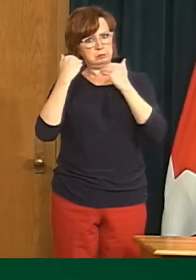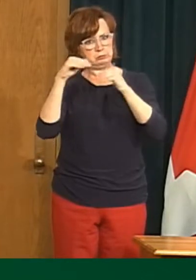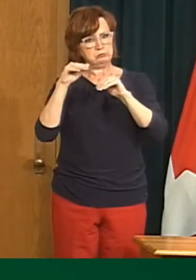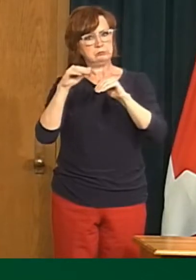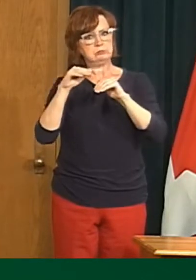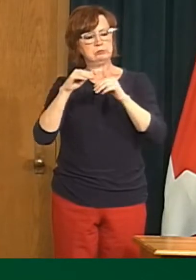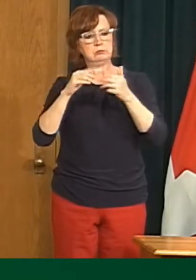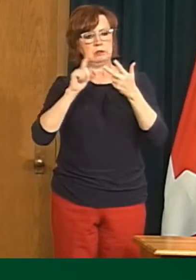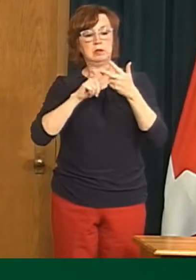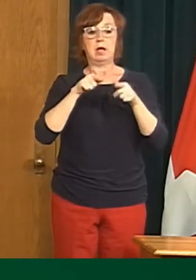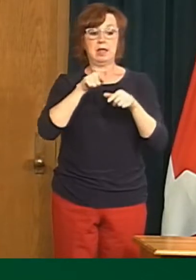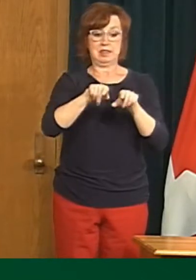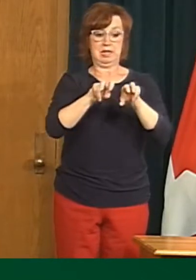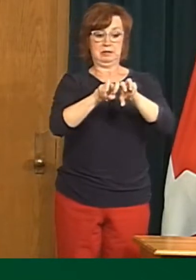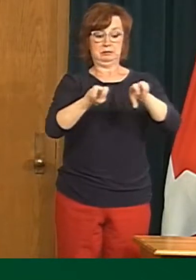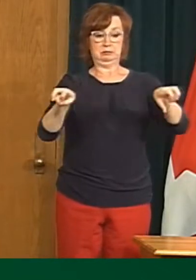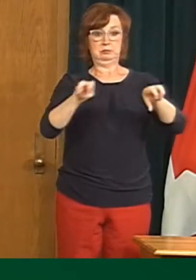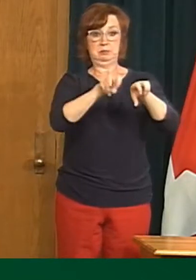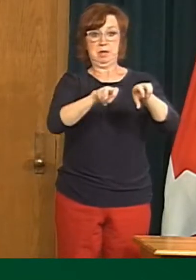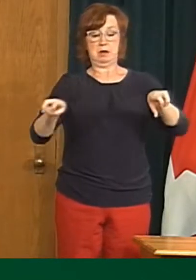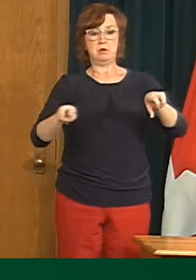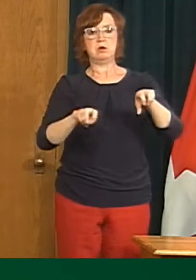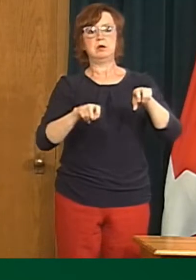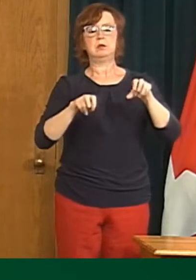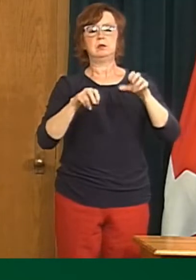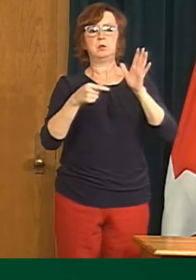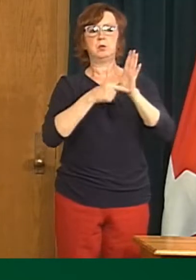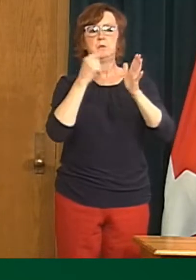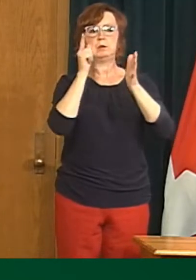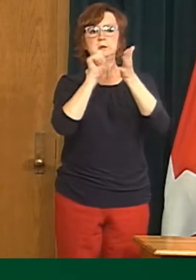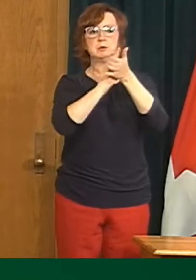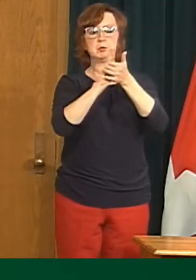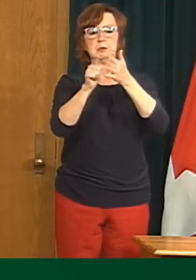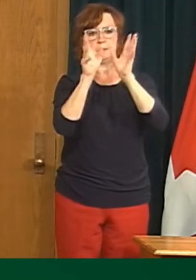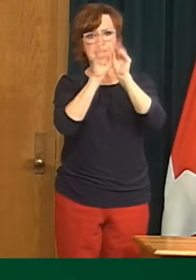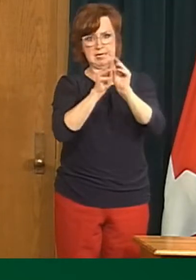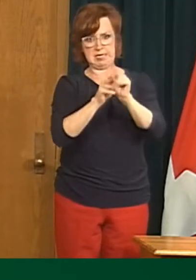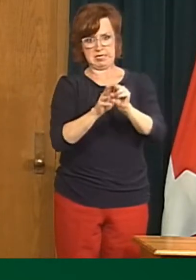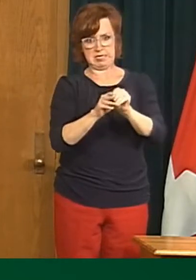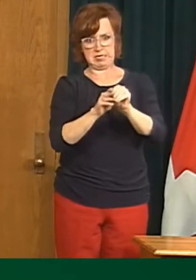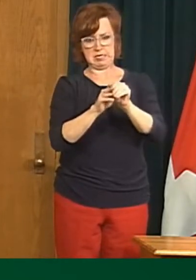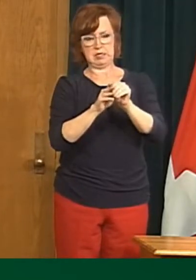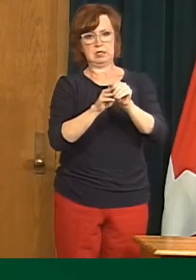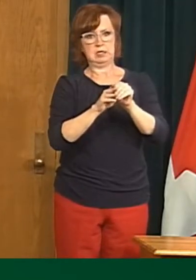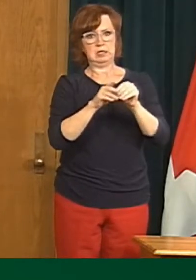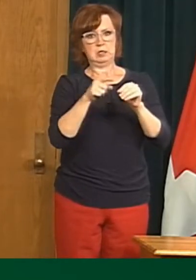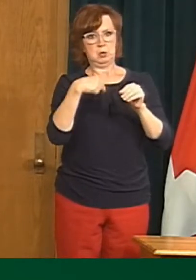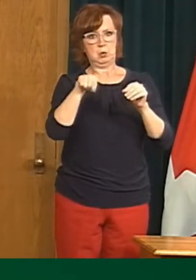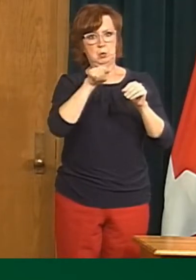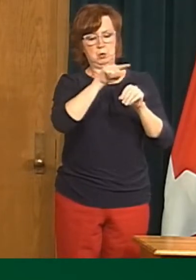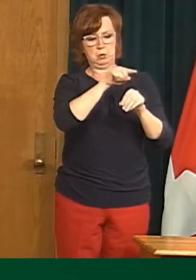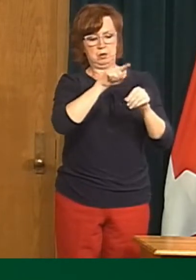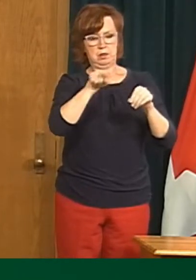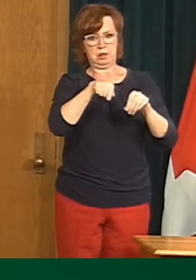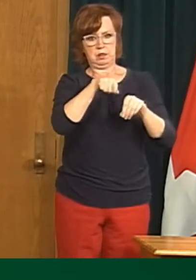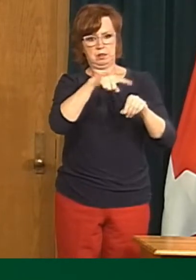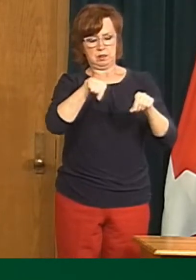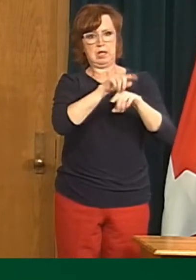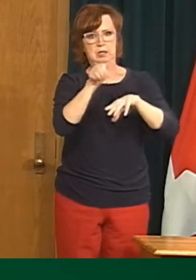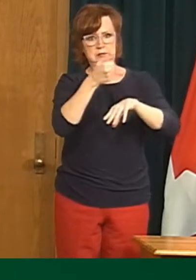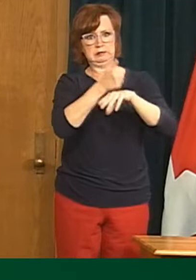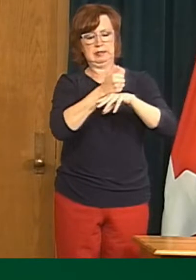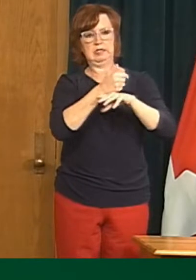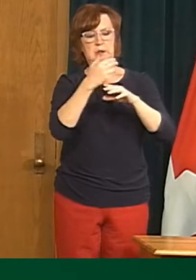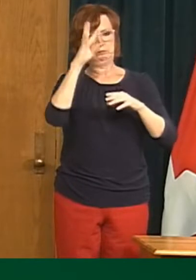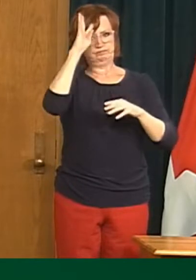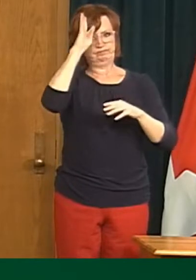as we speak and taking action quickly. We're going to be making some amendments to that definition of compassionate reasons for